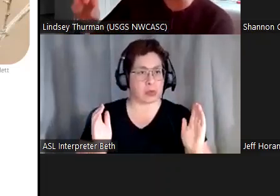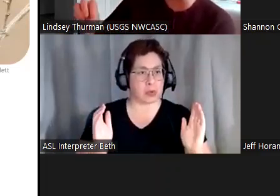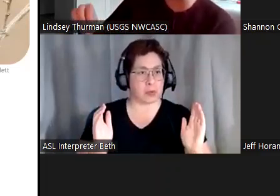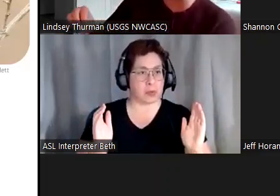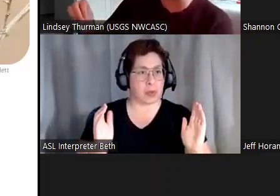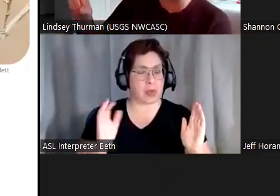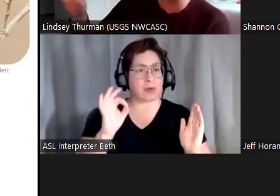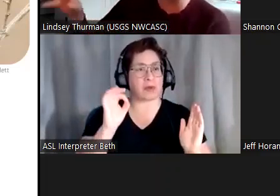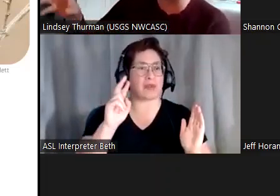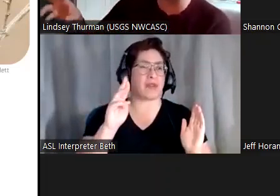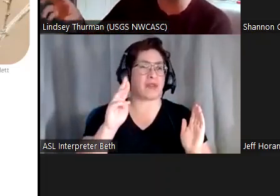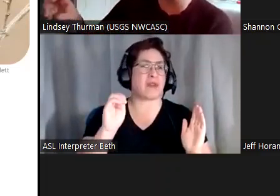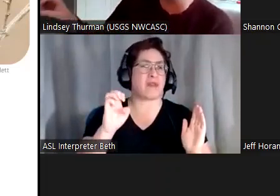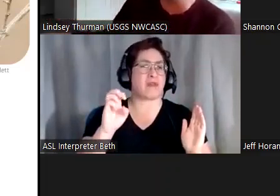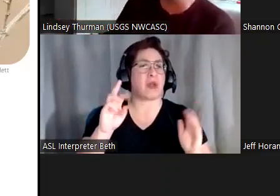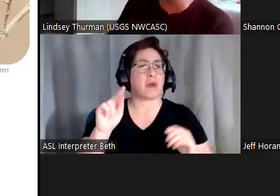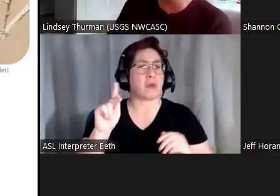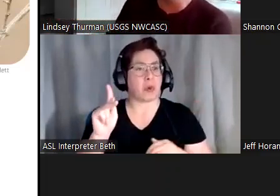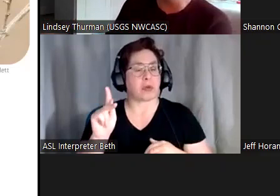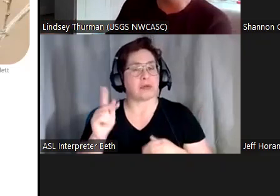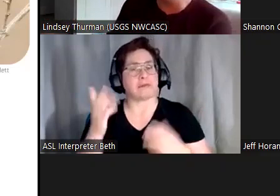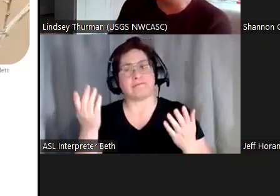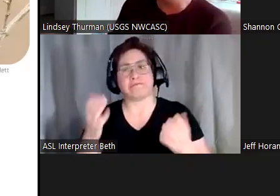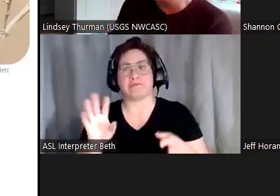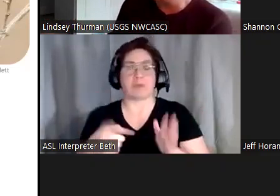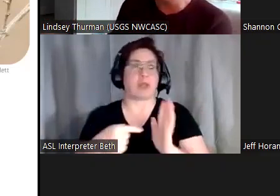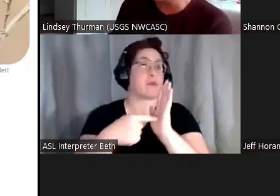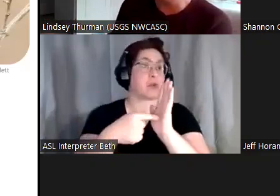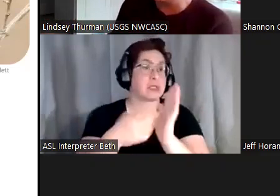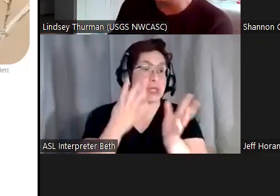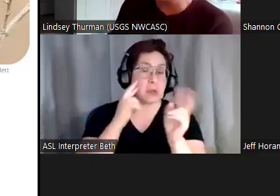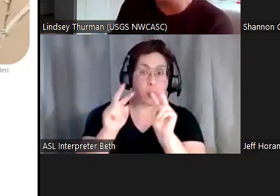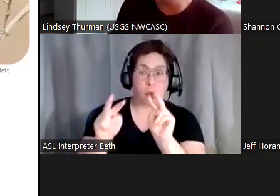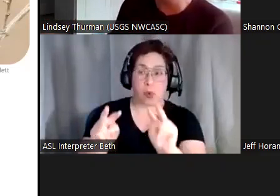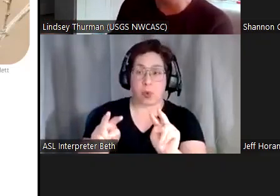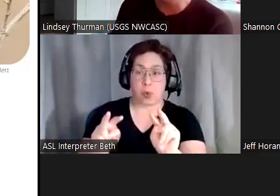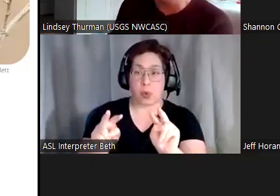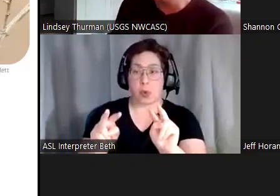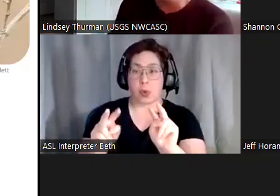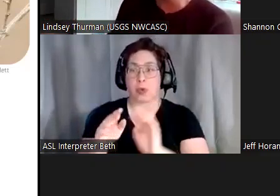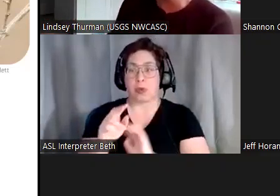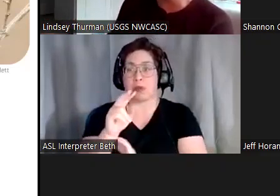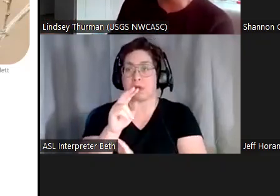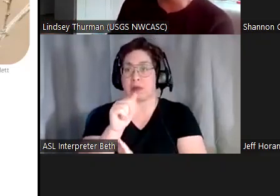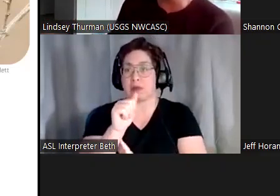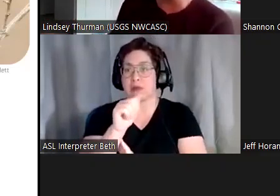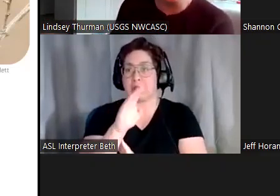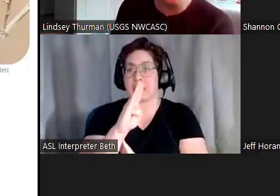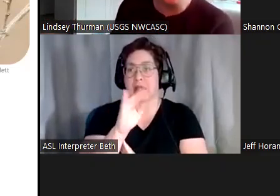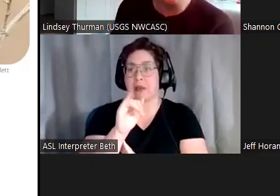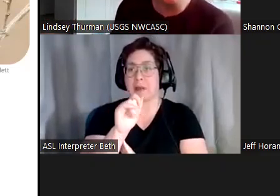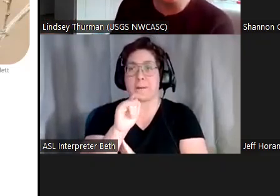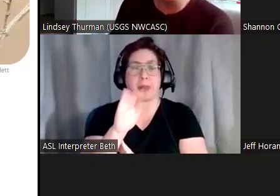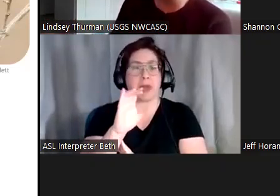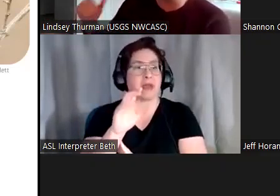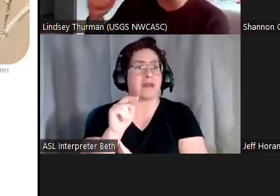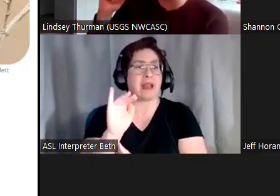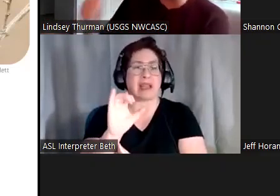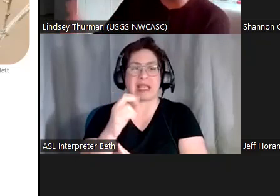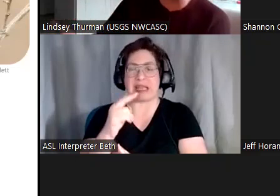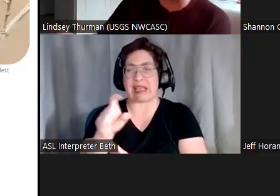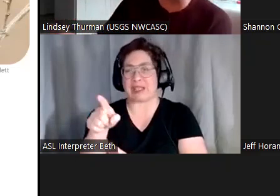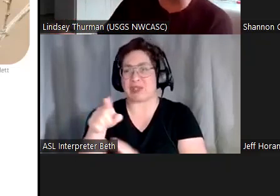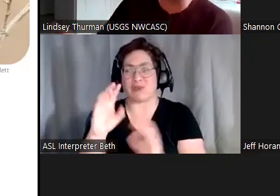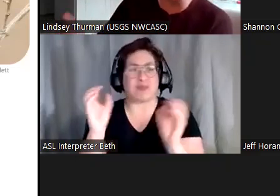attribute groups. You know, here, for example, we can look in on this abiotic niche group and see that there's just no information on